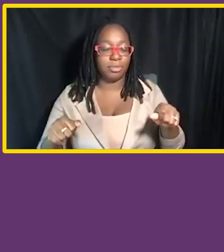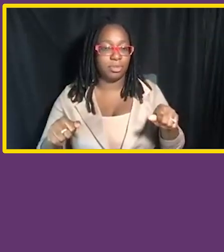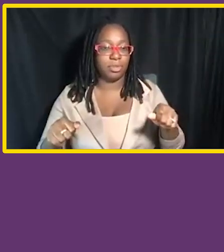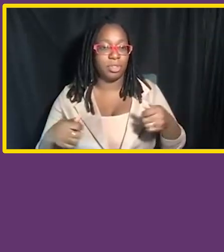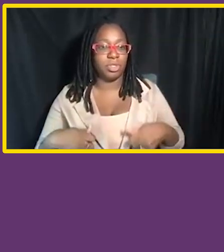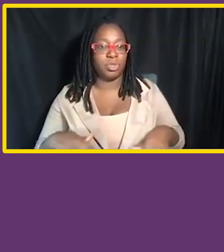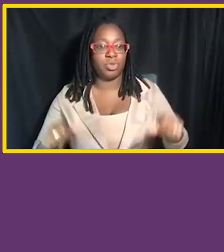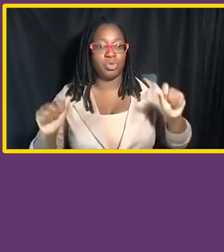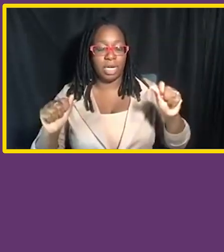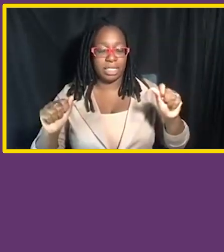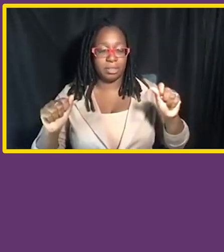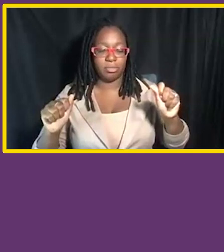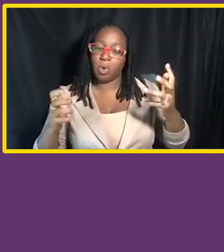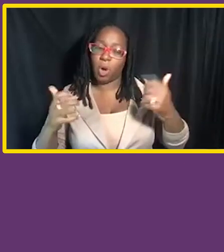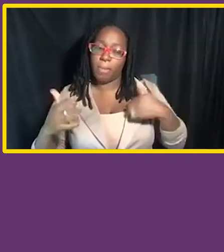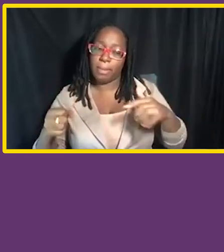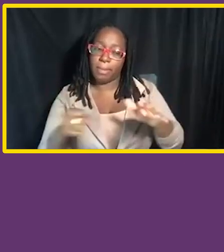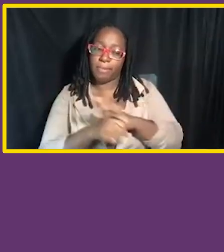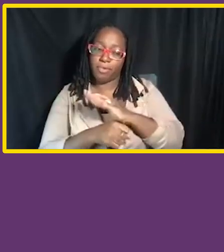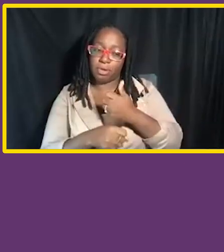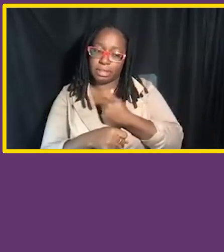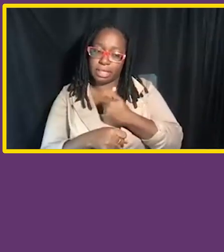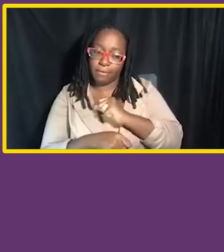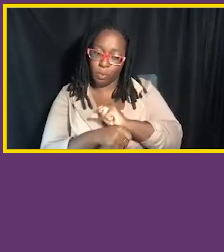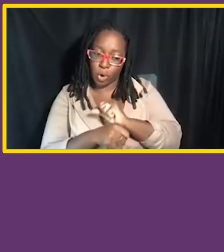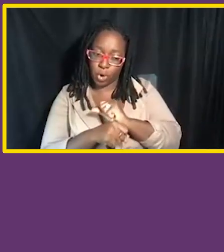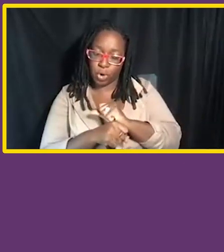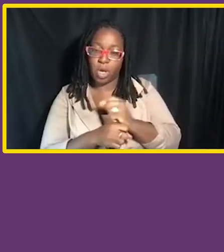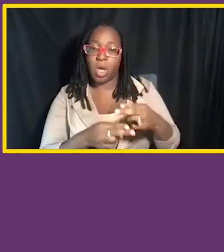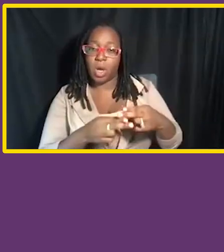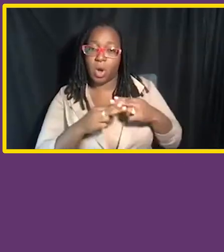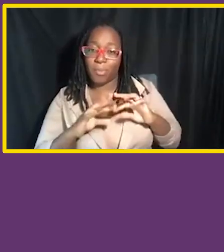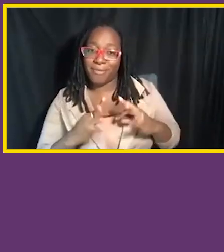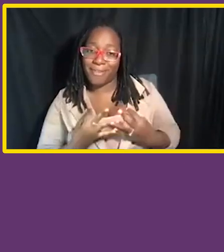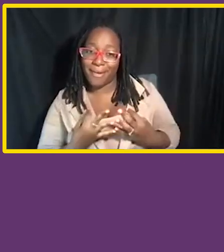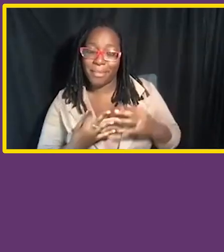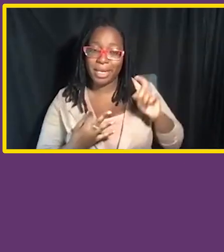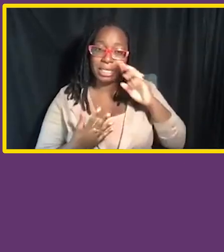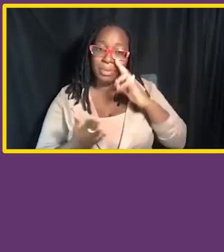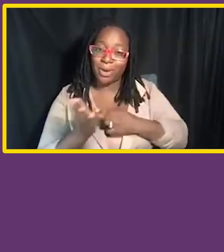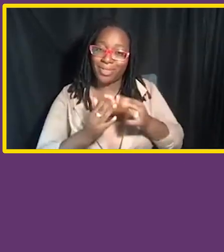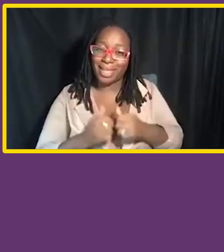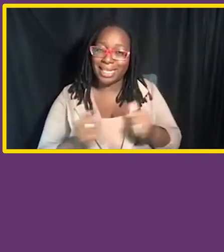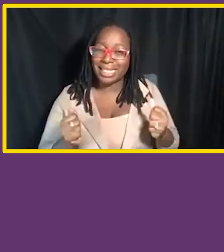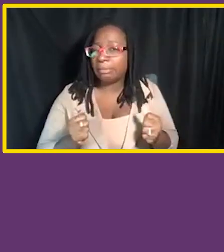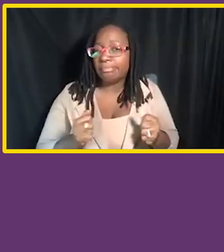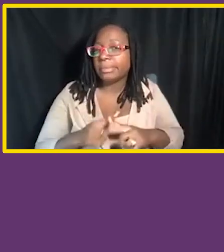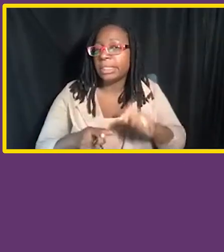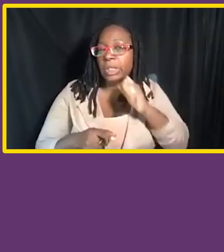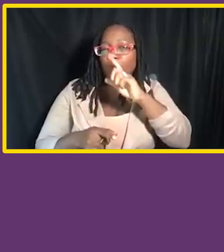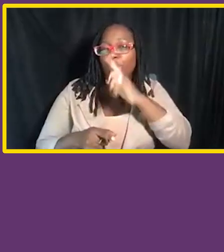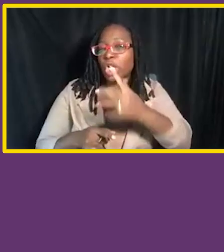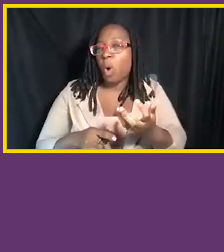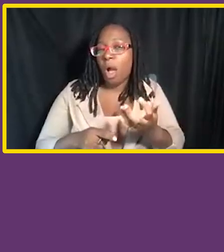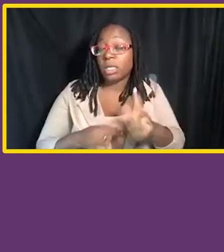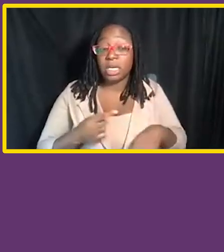right? Like, you want me to be my whole self at work and tell me that we're family and tell me to to be authentic, but you don't really want my authenticity, because as soon as